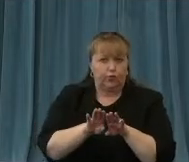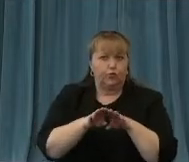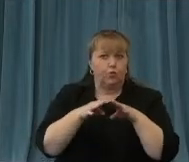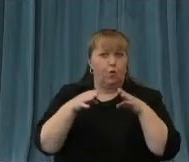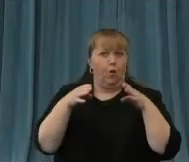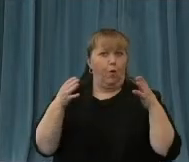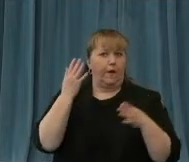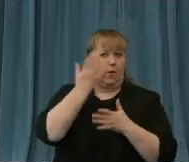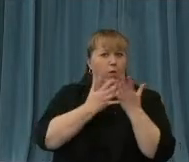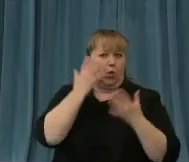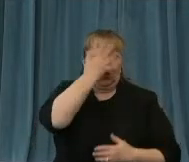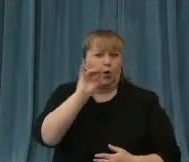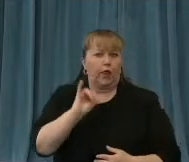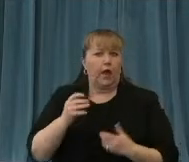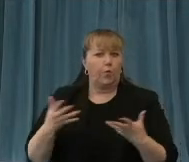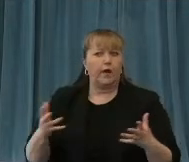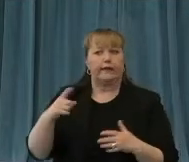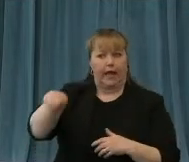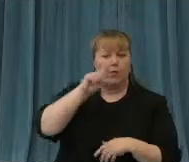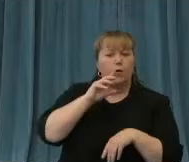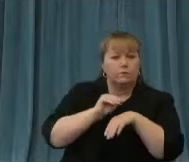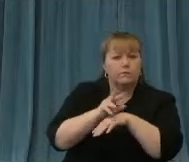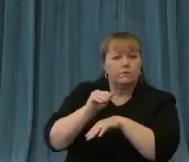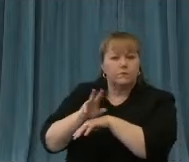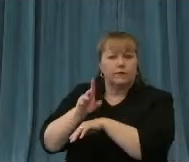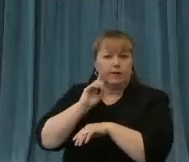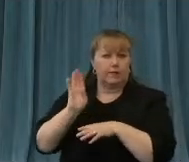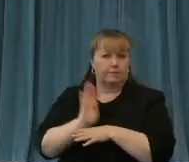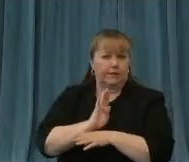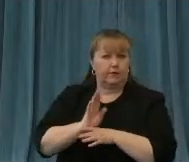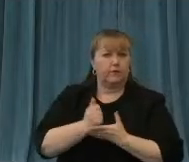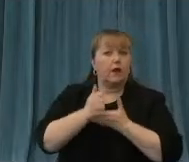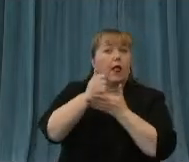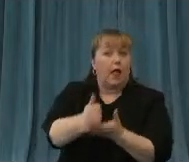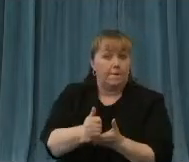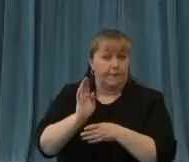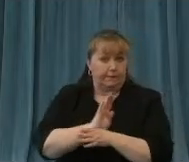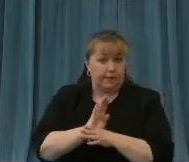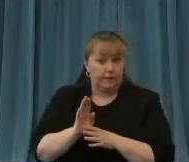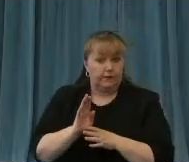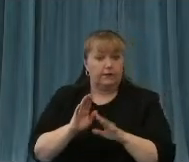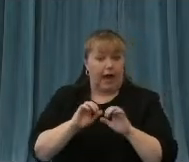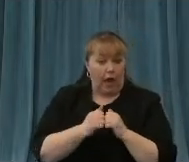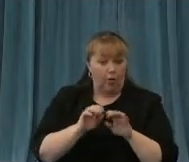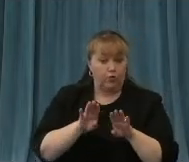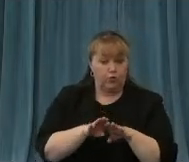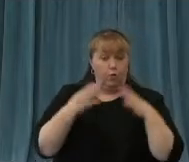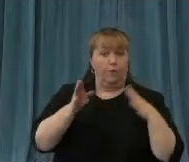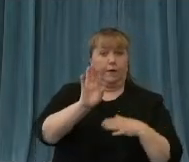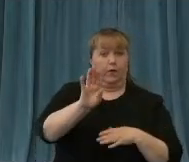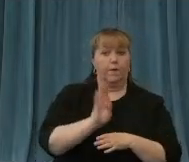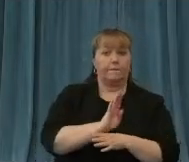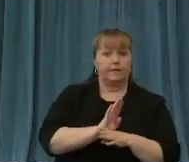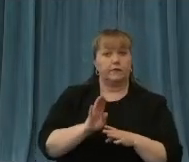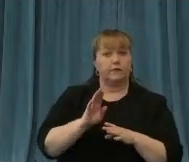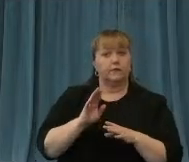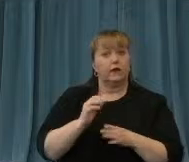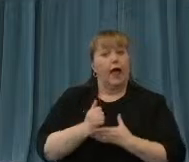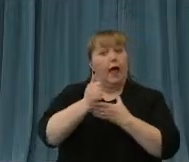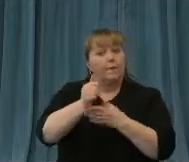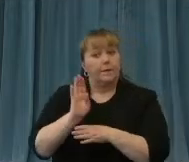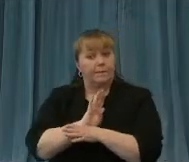long term, GOED will help support businesses after reopening by working together to help design and pursue strong economic